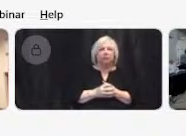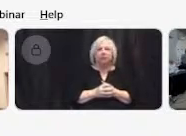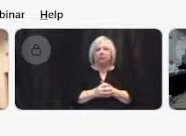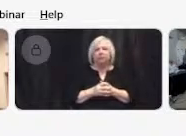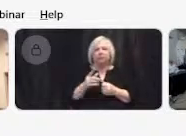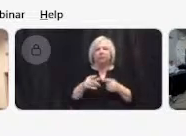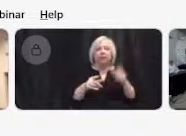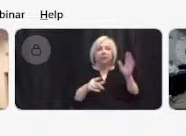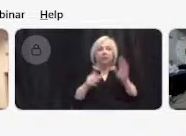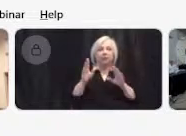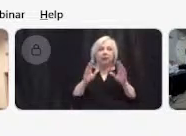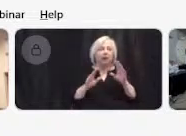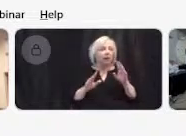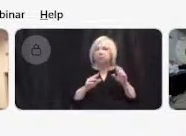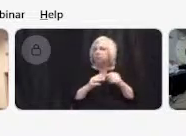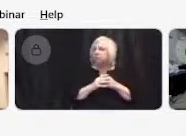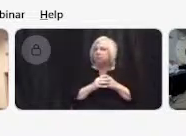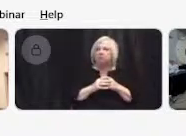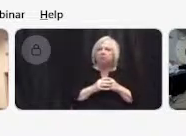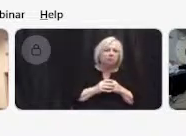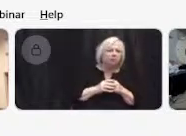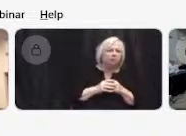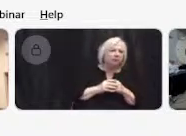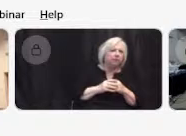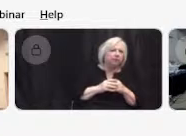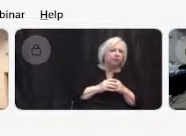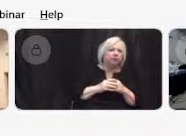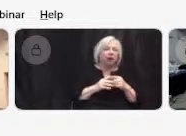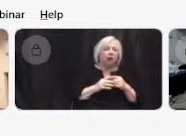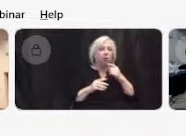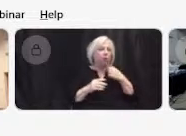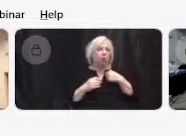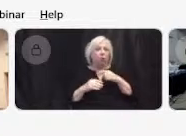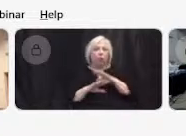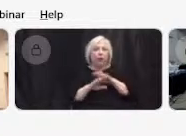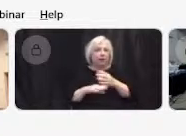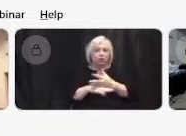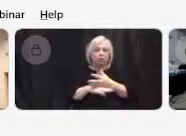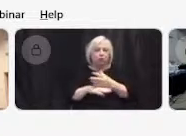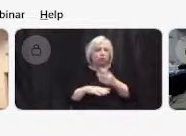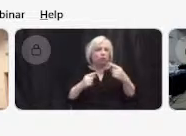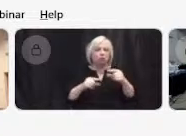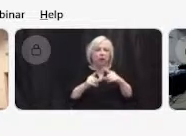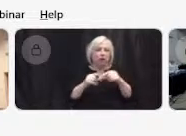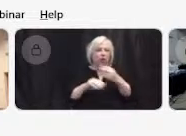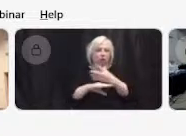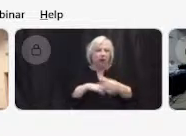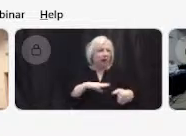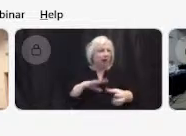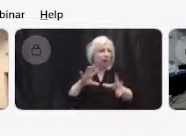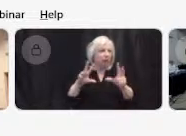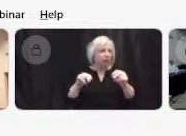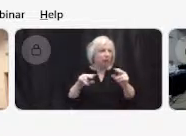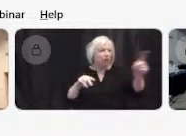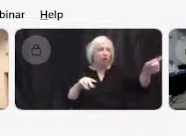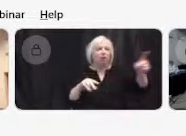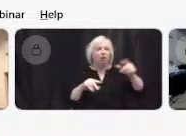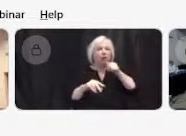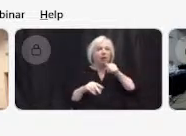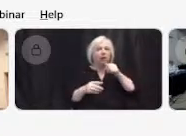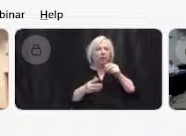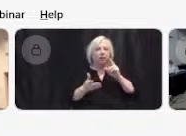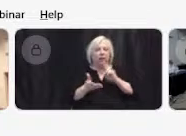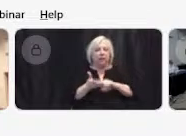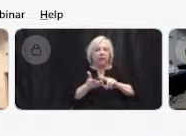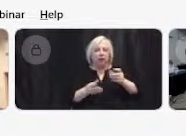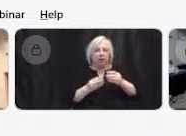Mr. Chair, we have green cards. We didn't run out of green cards. Oh, we did not. The gentleman didn't, after the